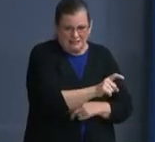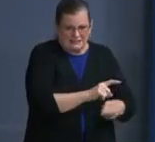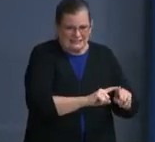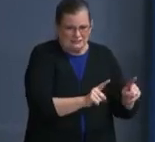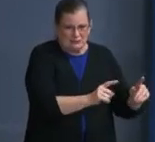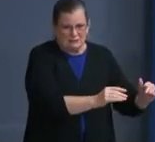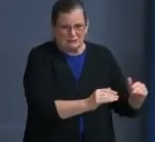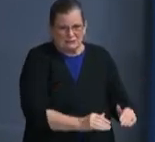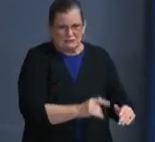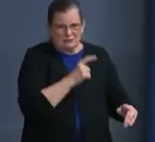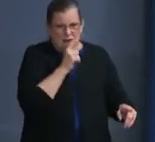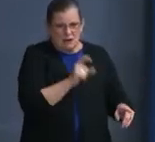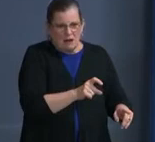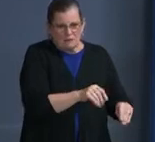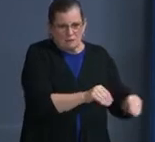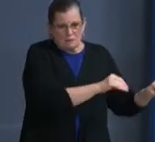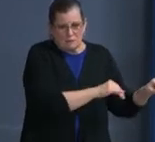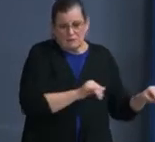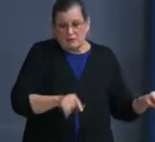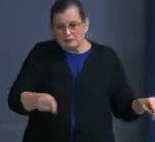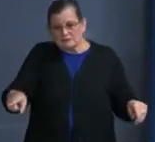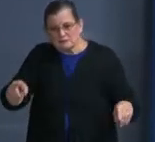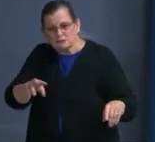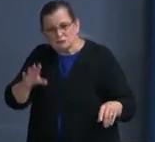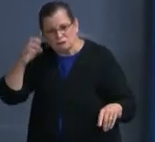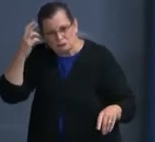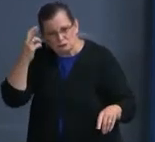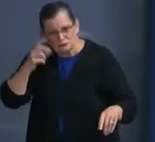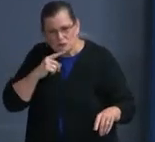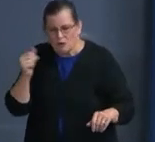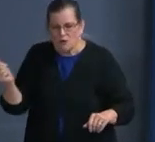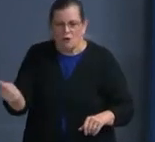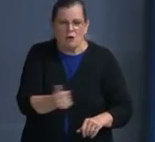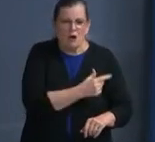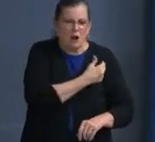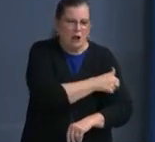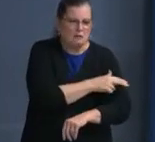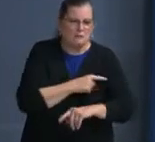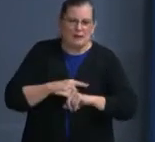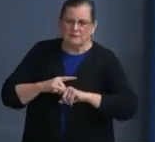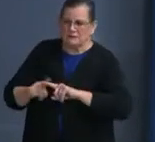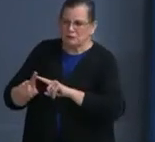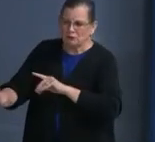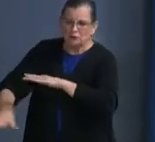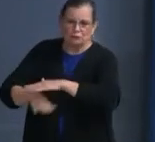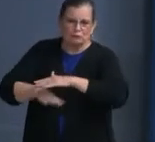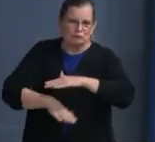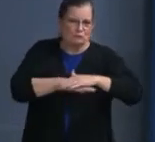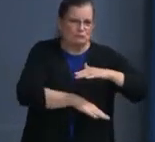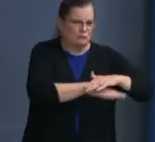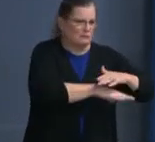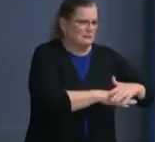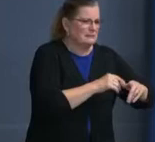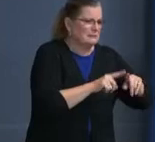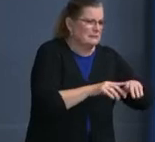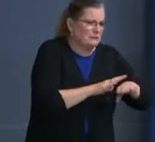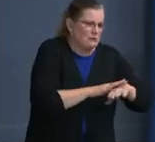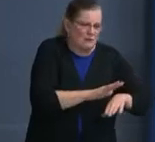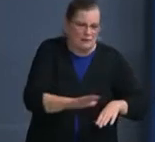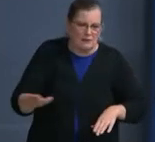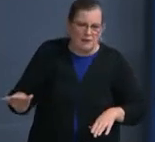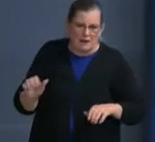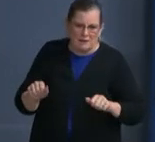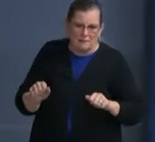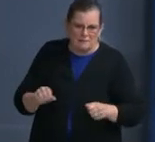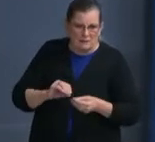because of that reason. But all hospitals may not be at 100% of their capacity. So remember that the way